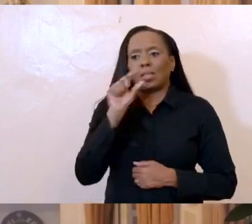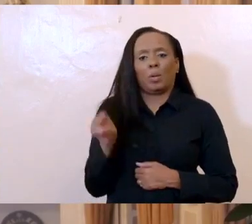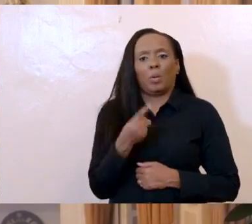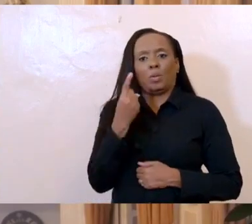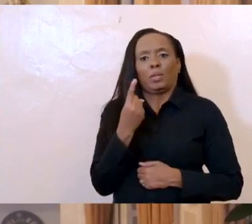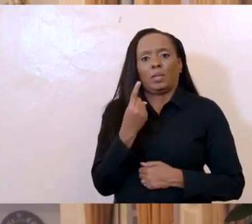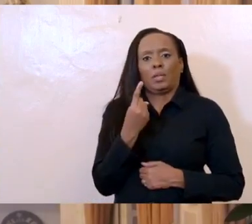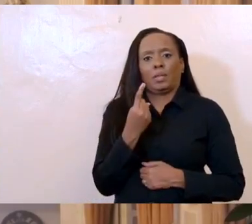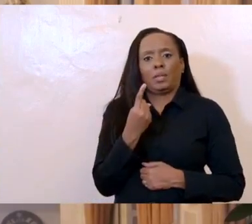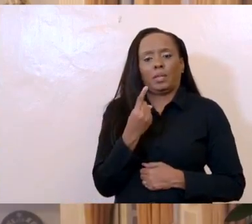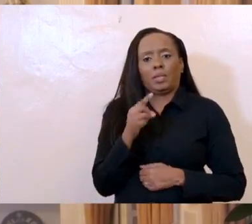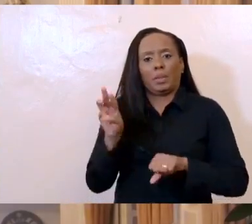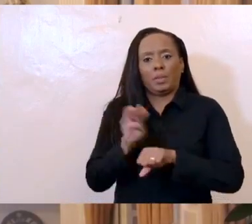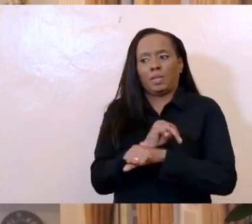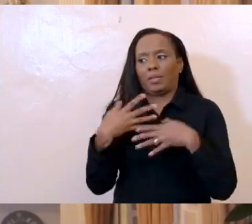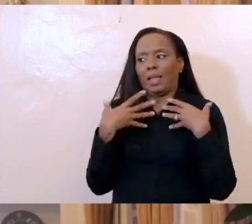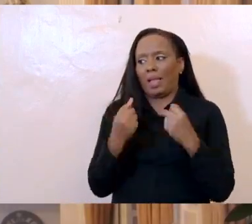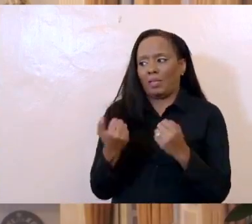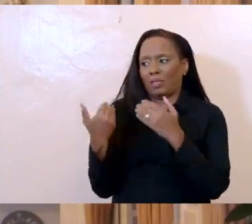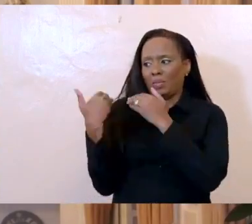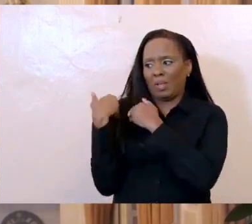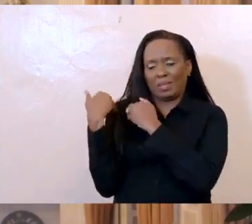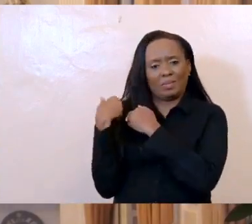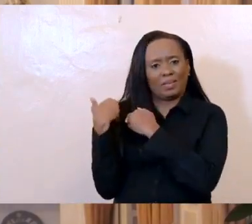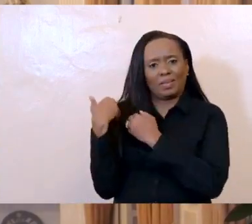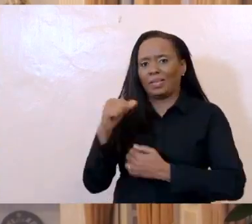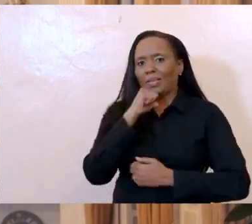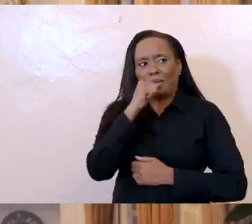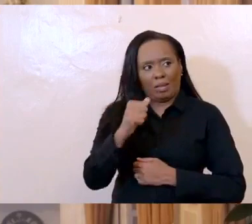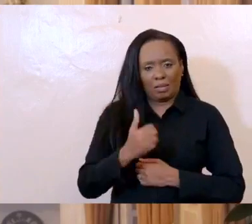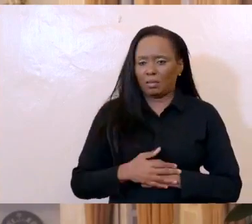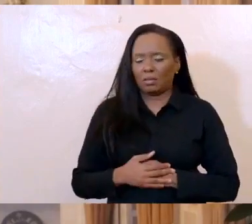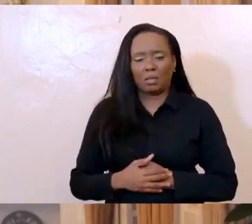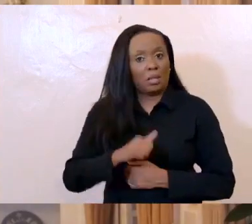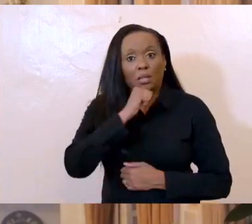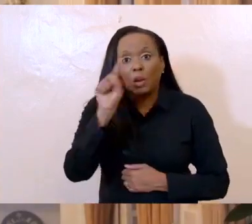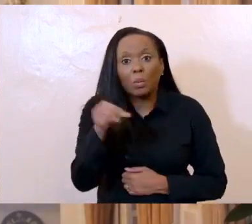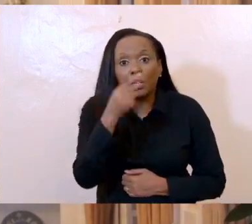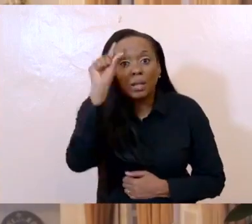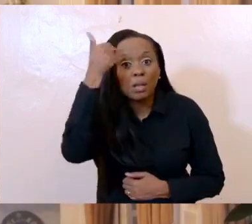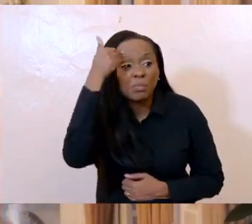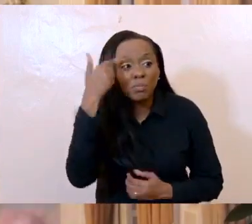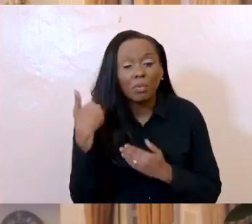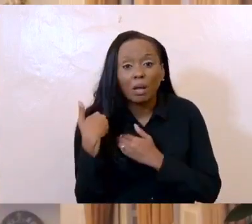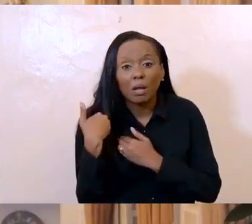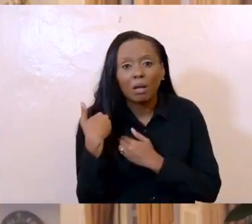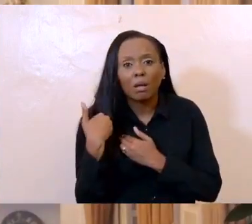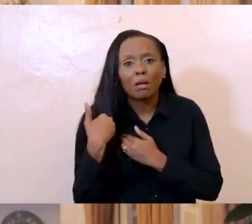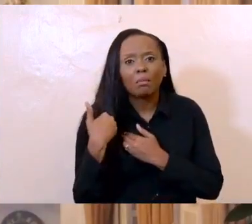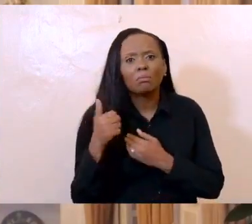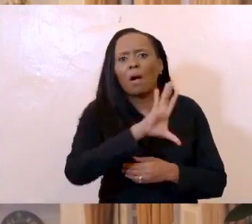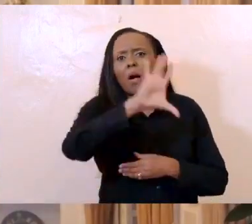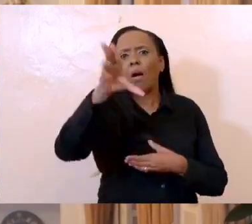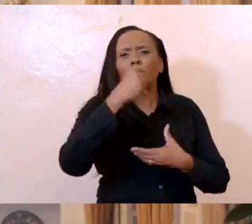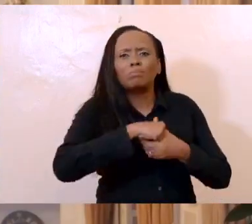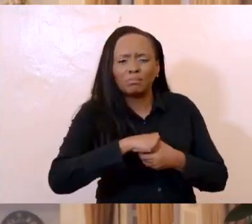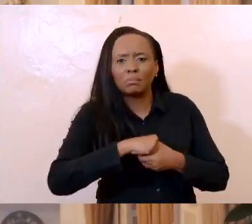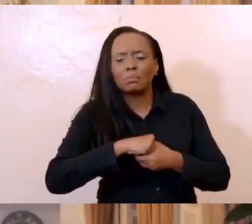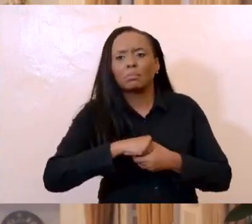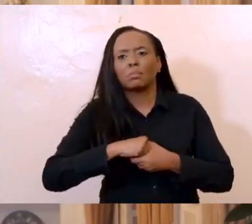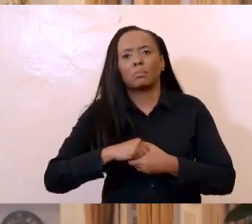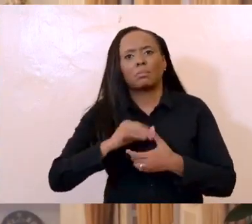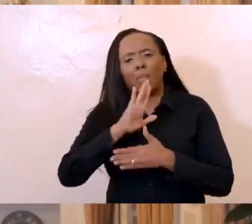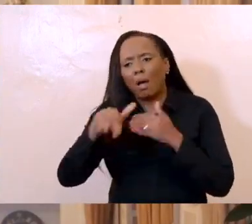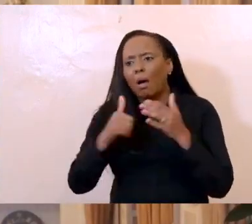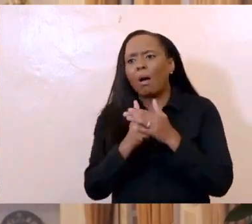I have responsibility for alone. It is not for the government alone. This is for all of us. And I am